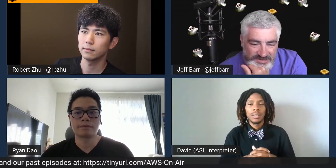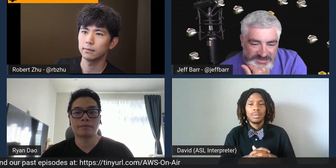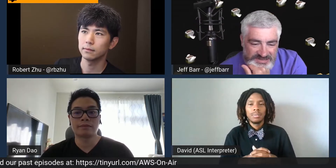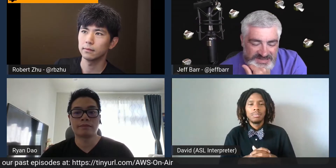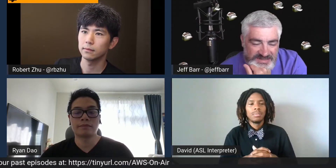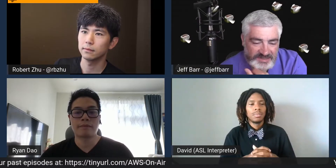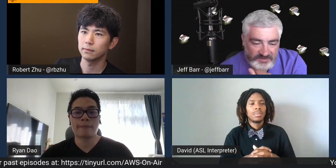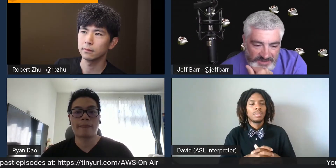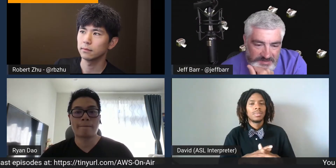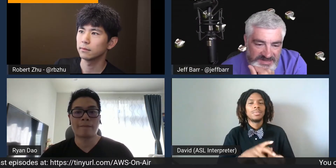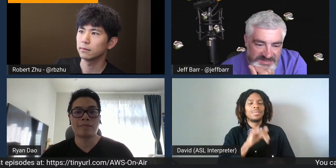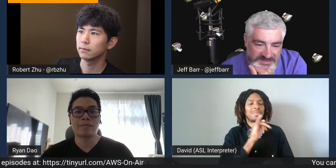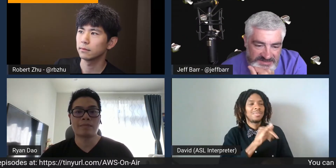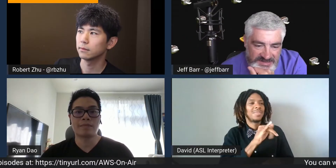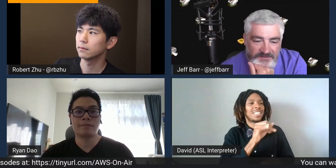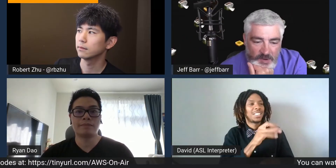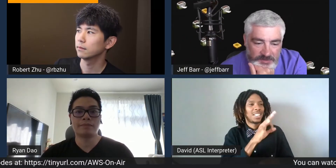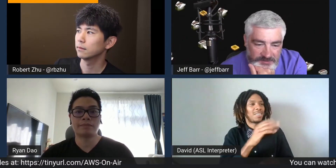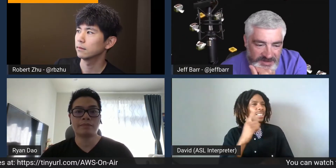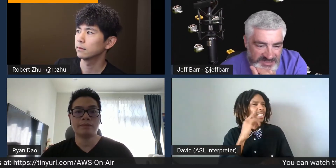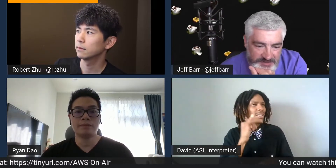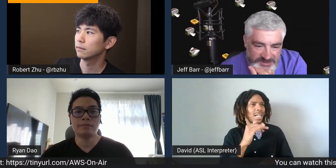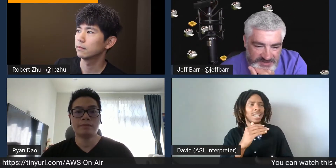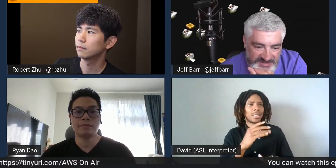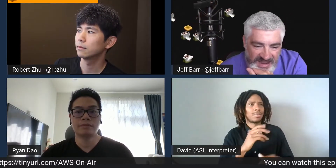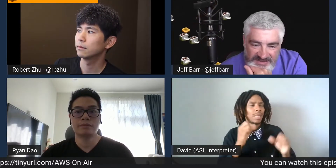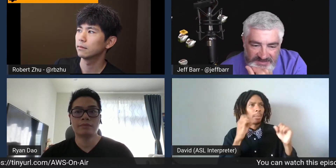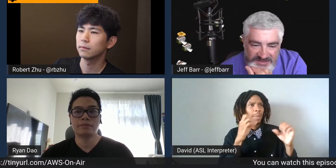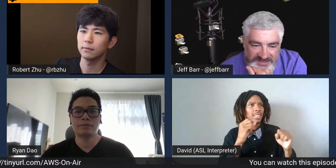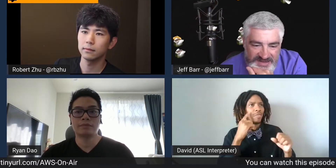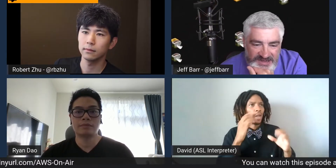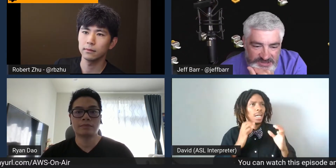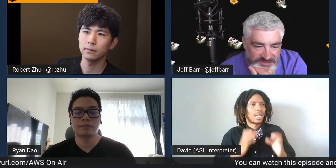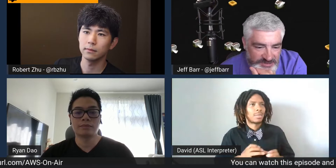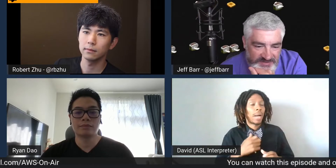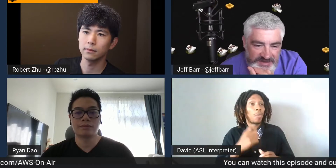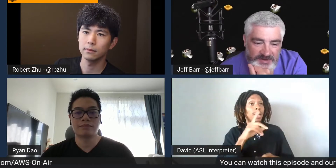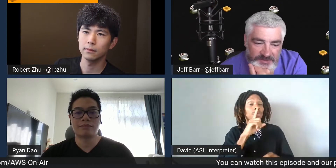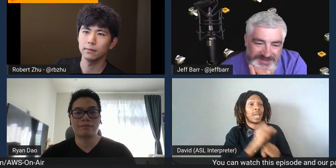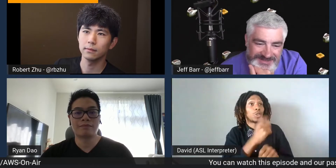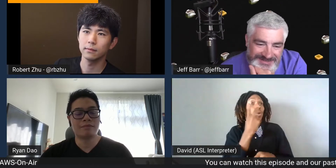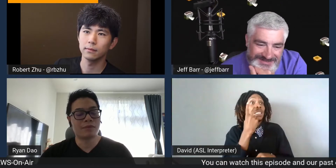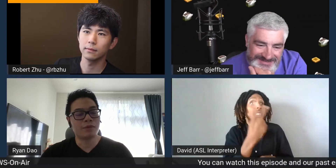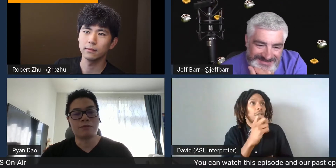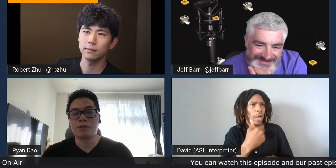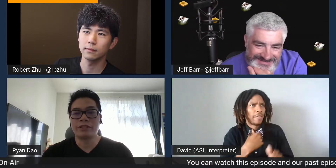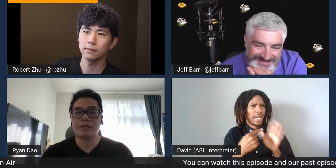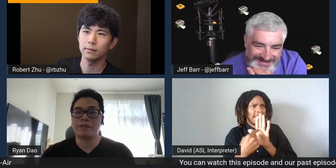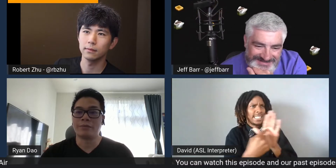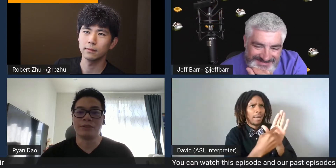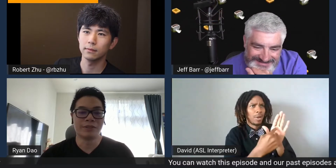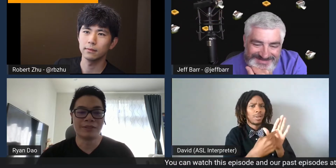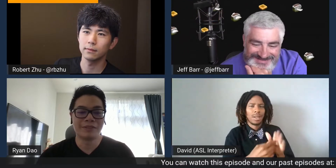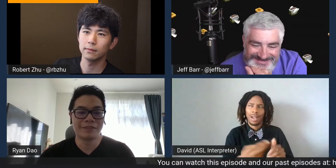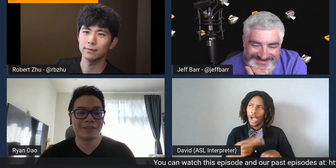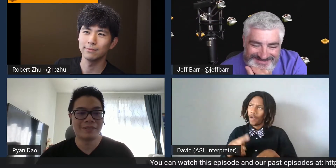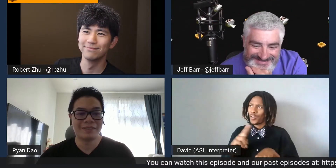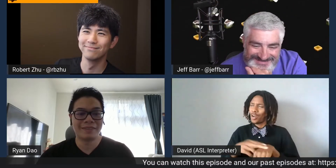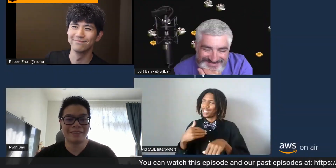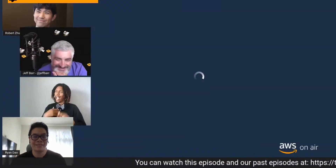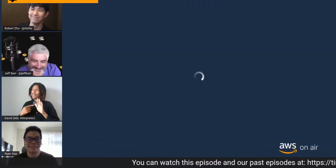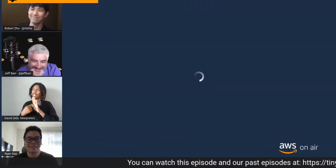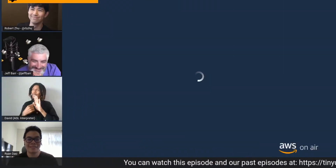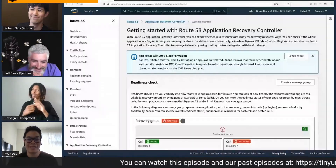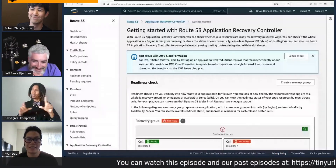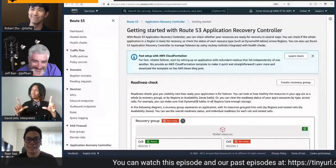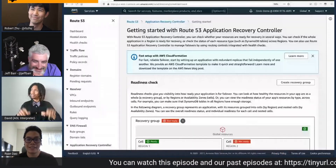So this sounds like a really amazing step forward for our customers, but I'd love to see it in action. Do you have a demo for us? Of course I have a demo.